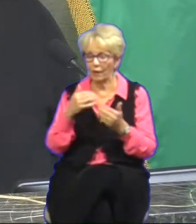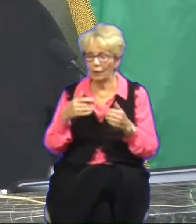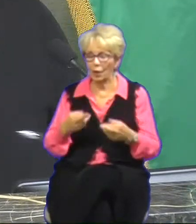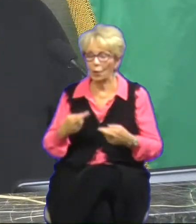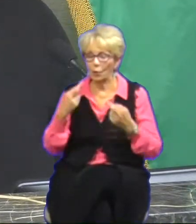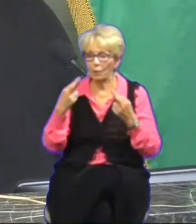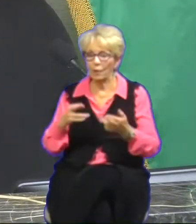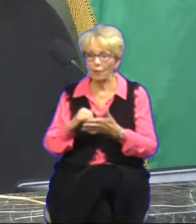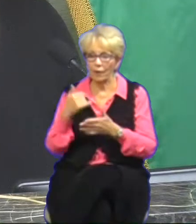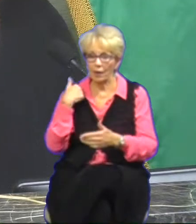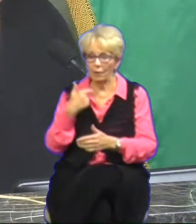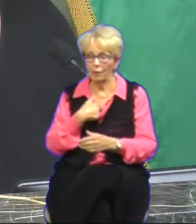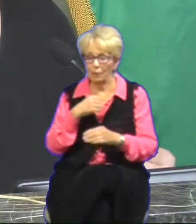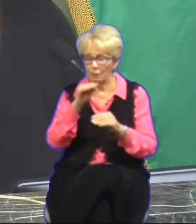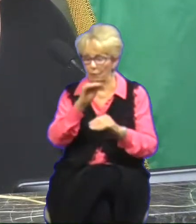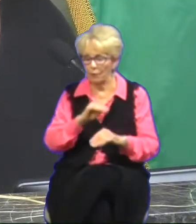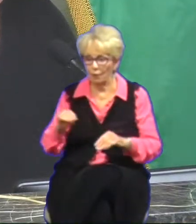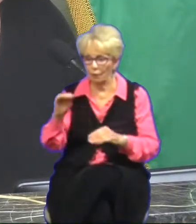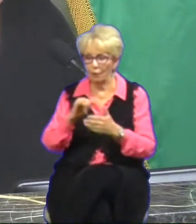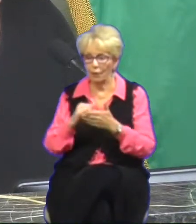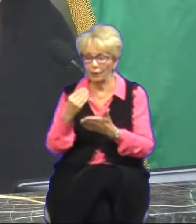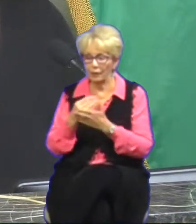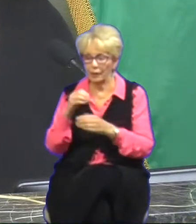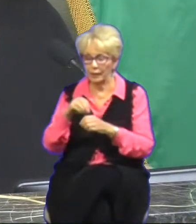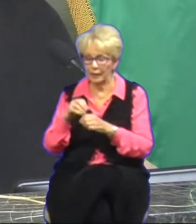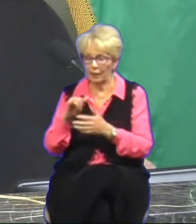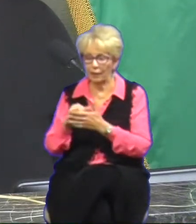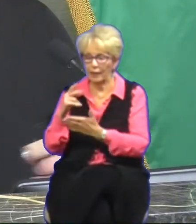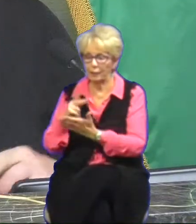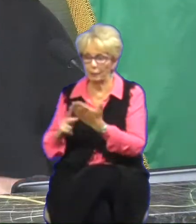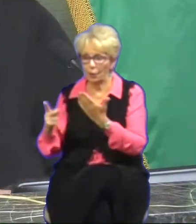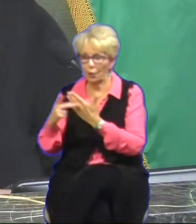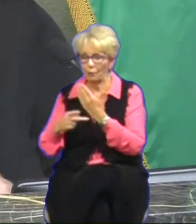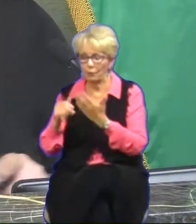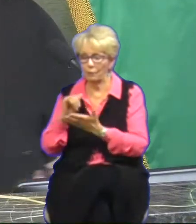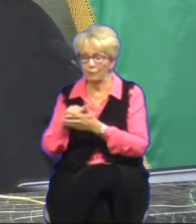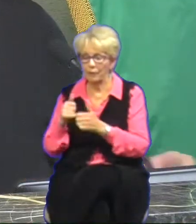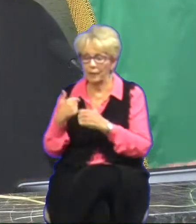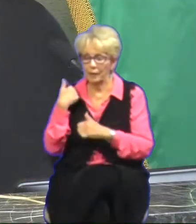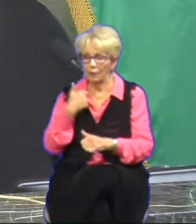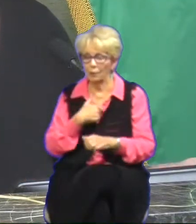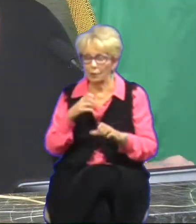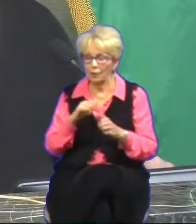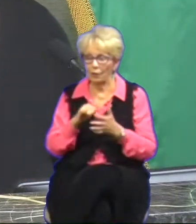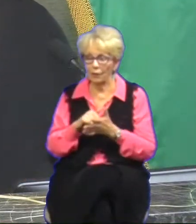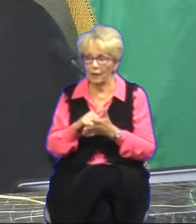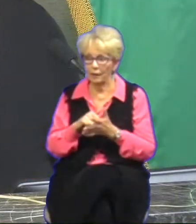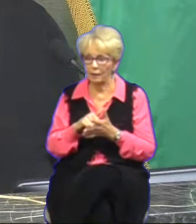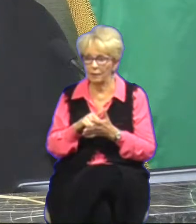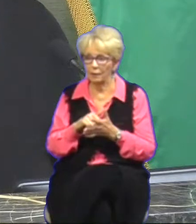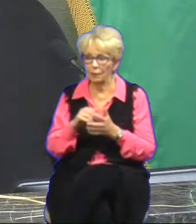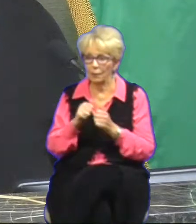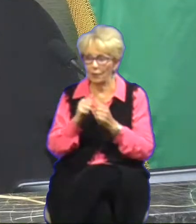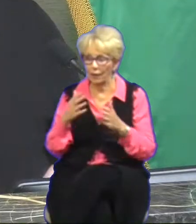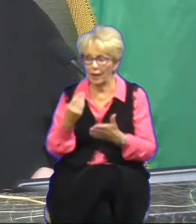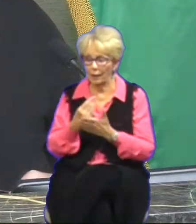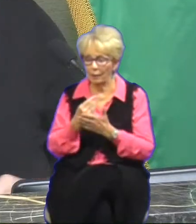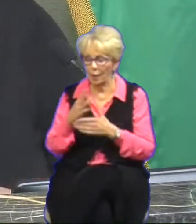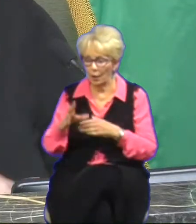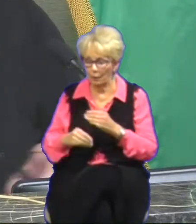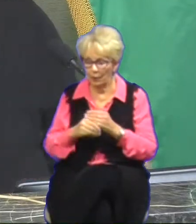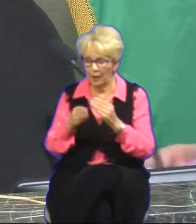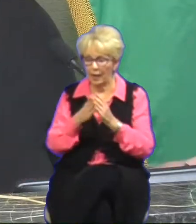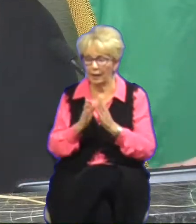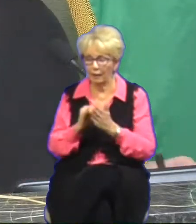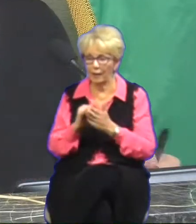recommending that we move those dollars into this program, which is how we can do this without a budget amendment, and would just ask